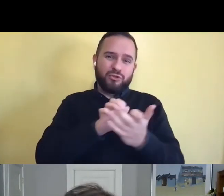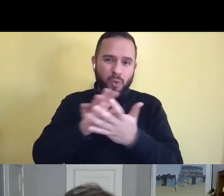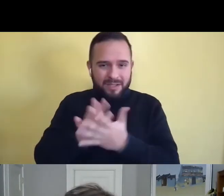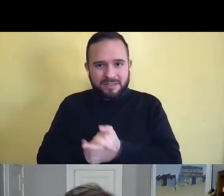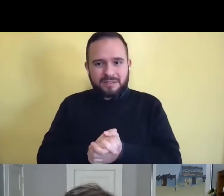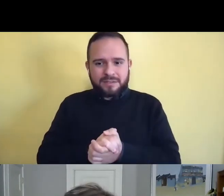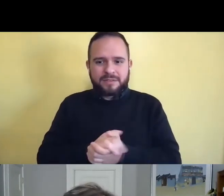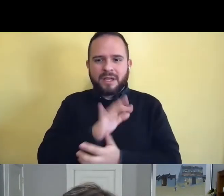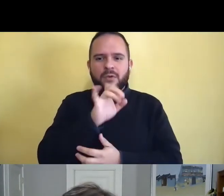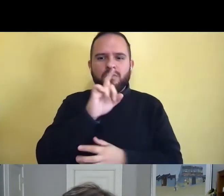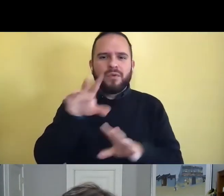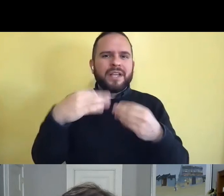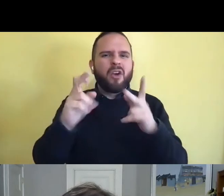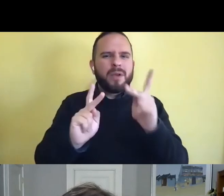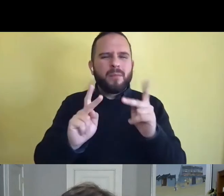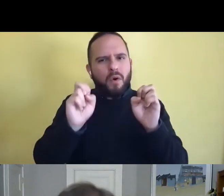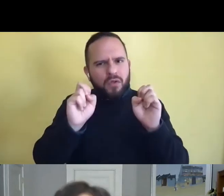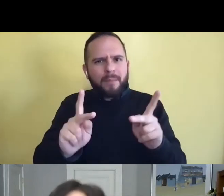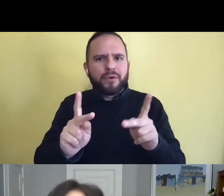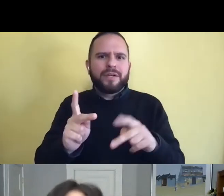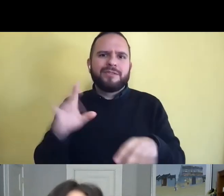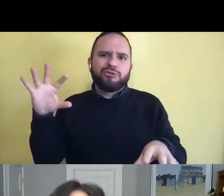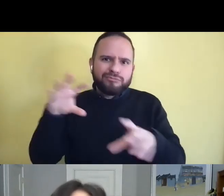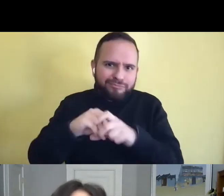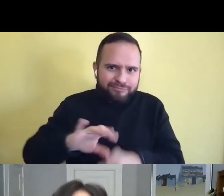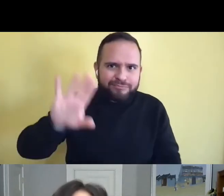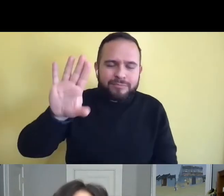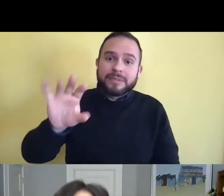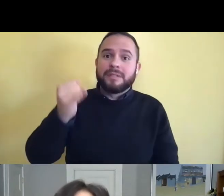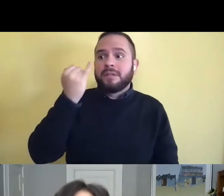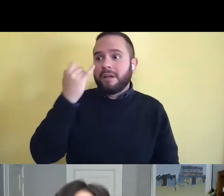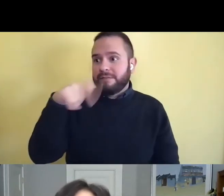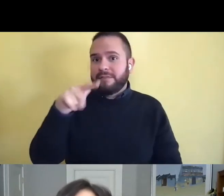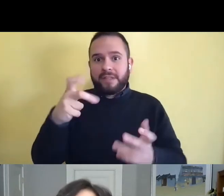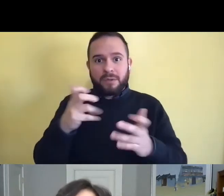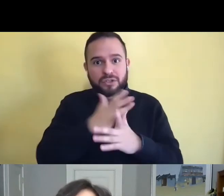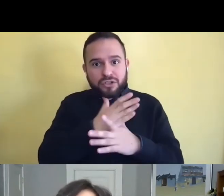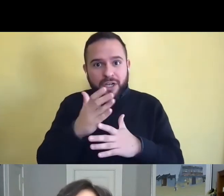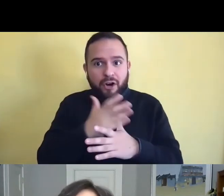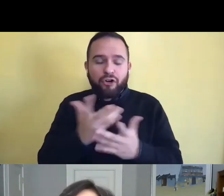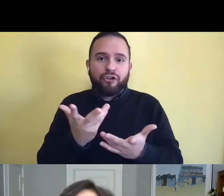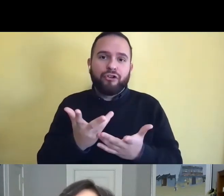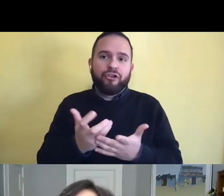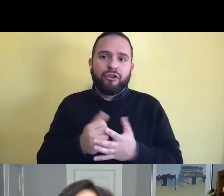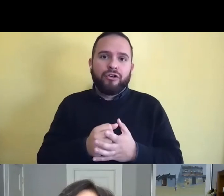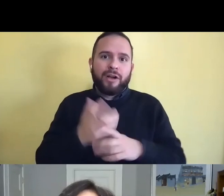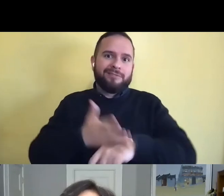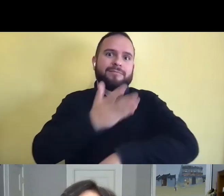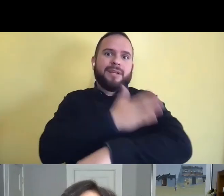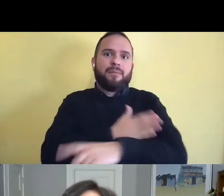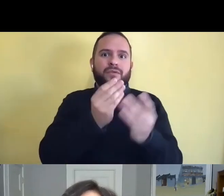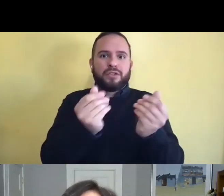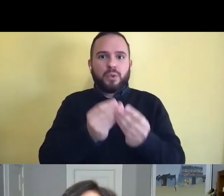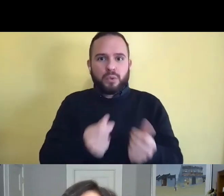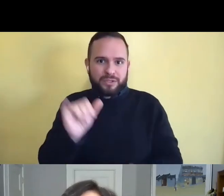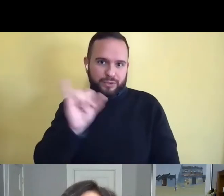the opportunity to opt in on whether or not they want to share and make those solutions better. Well